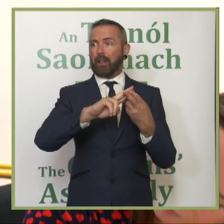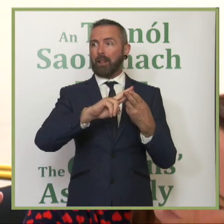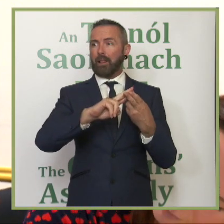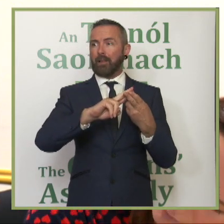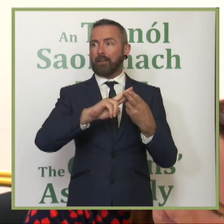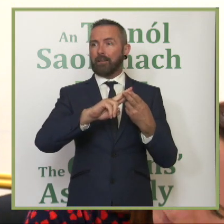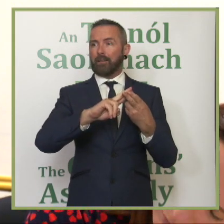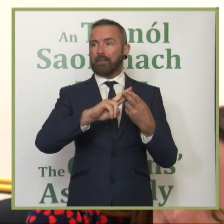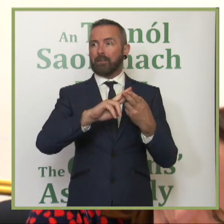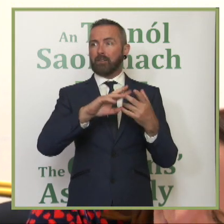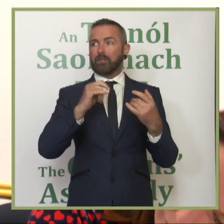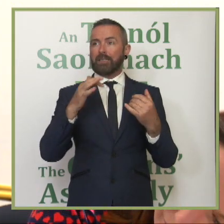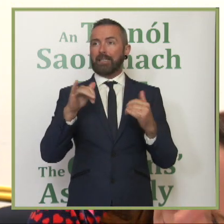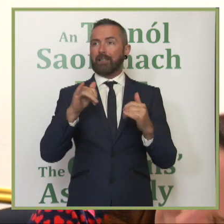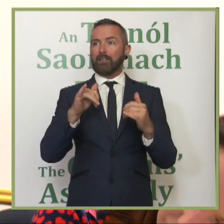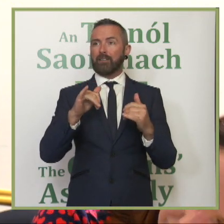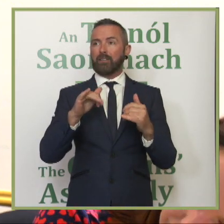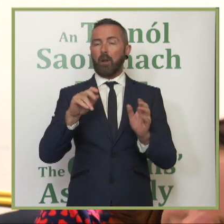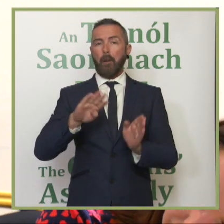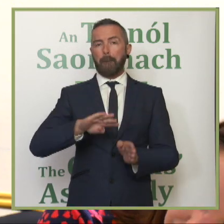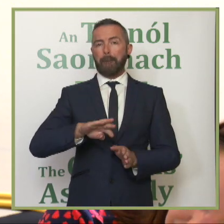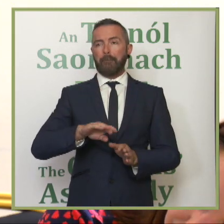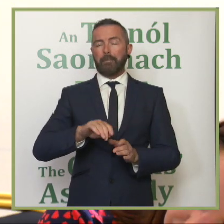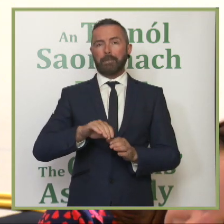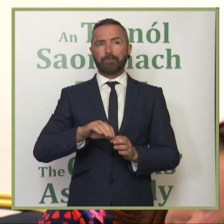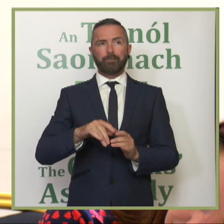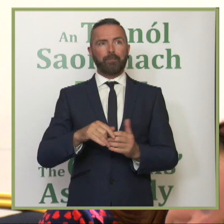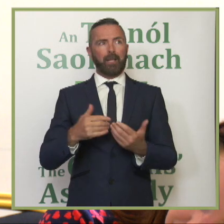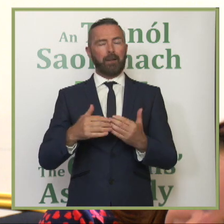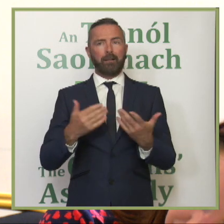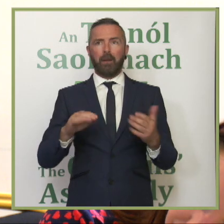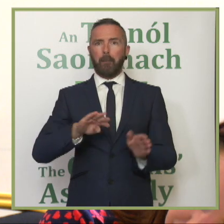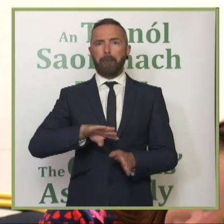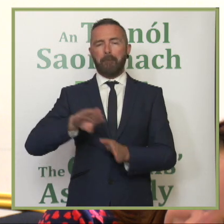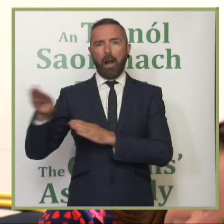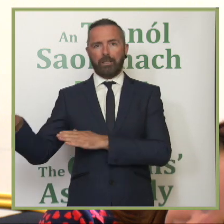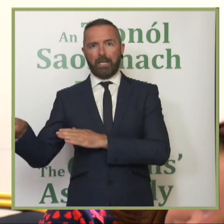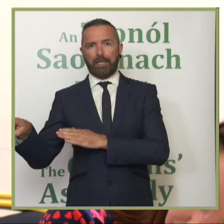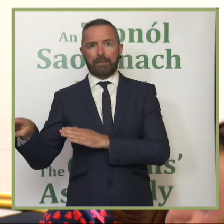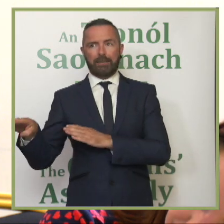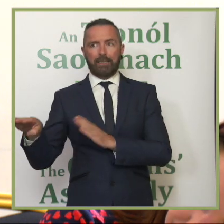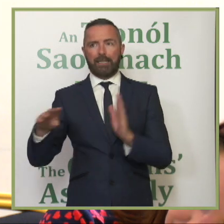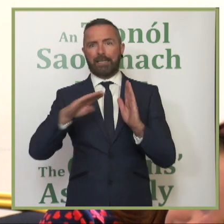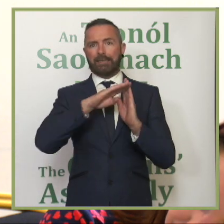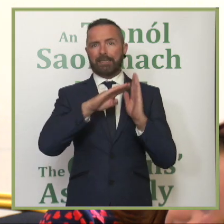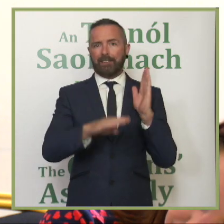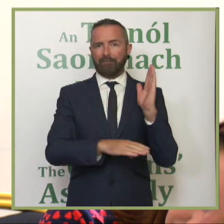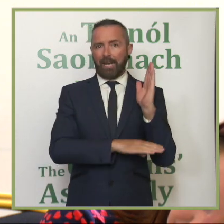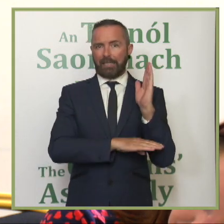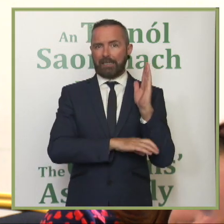marginalised, disadvantaged or privileged, as we believe they are less stigma, they don't have such stigma towards